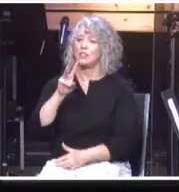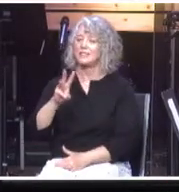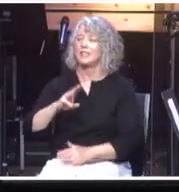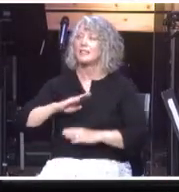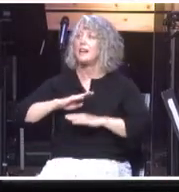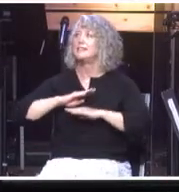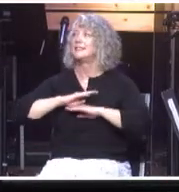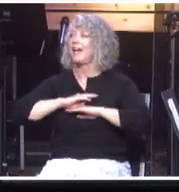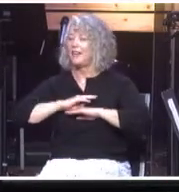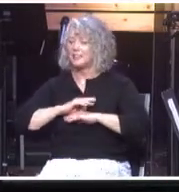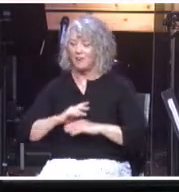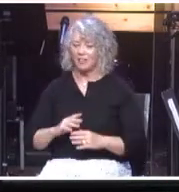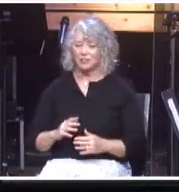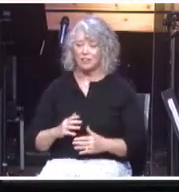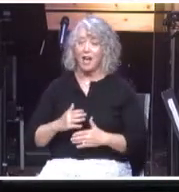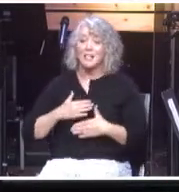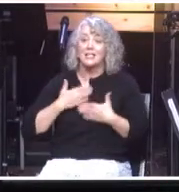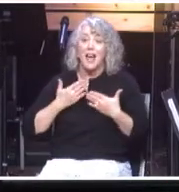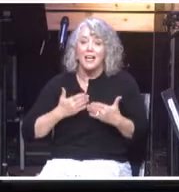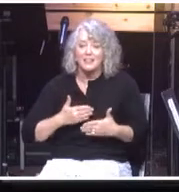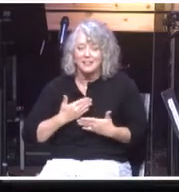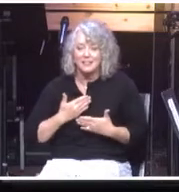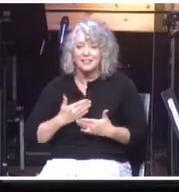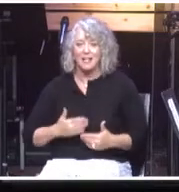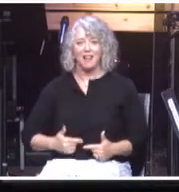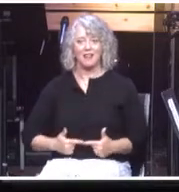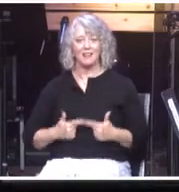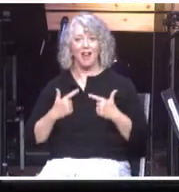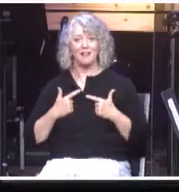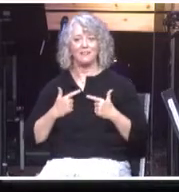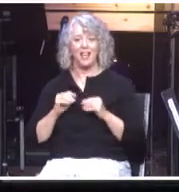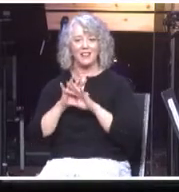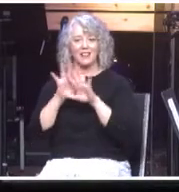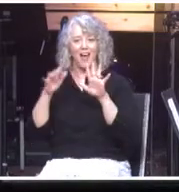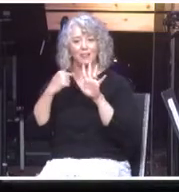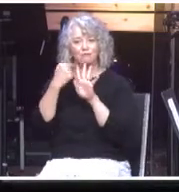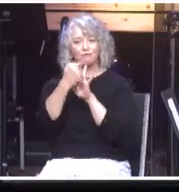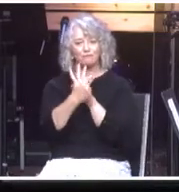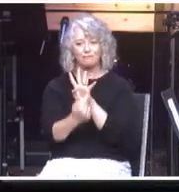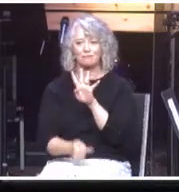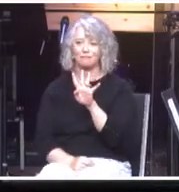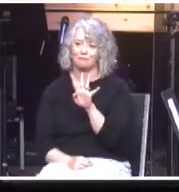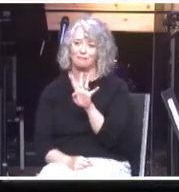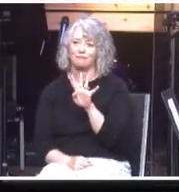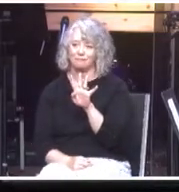Satisfaction, gladness, life, and light.